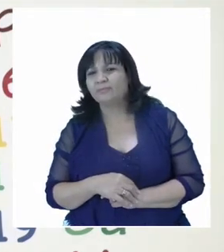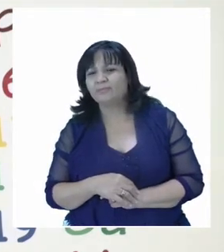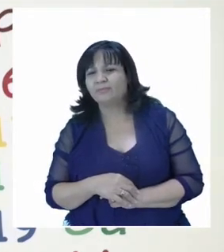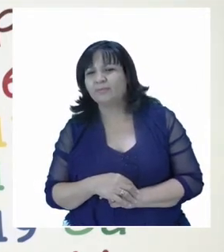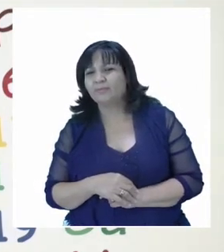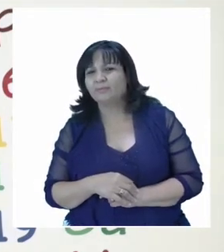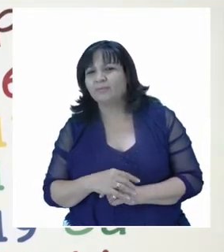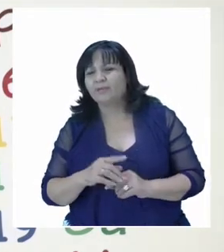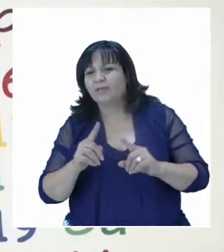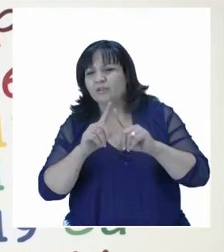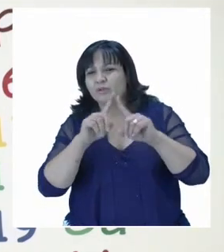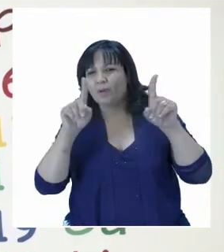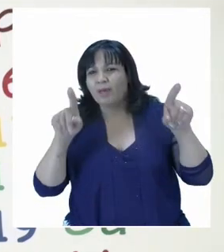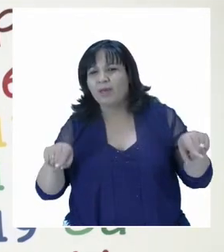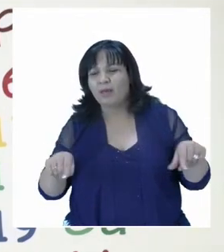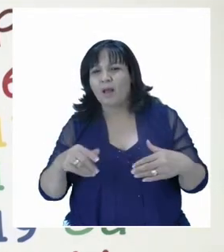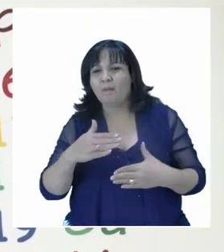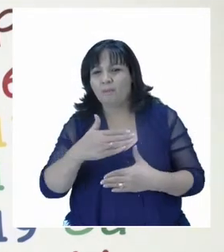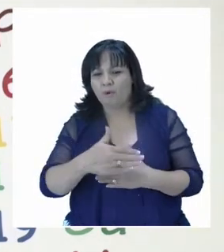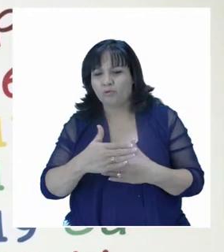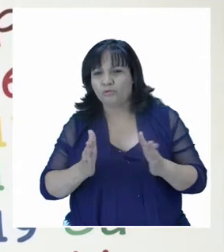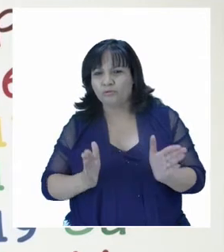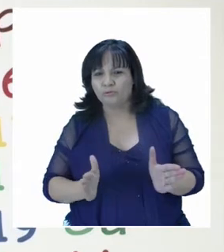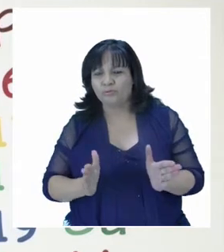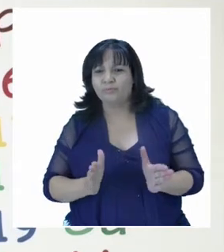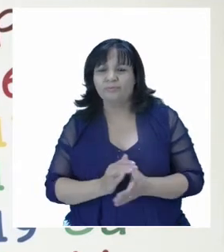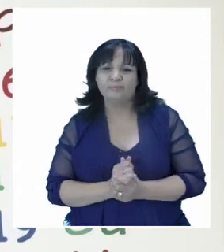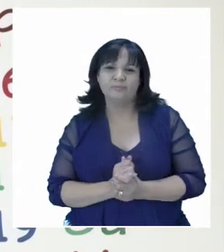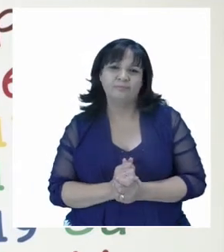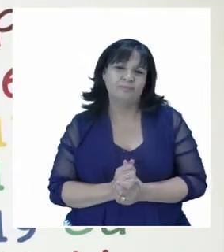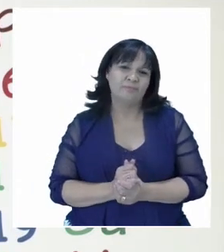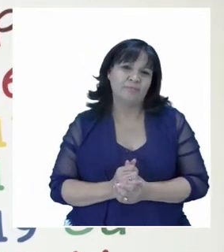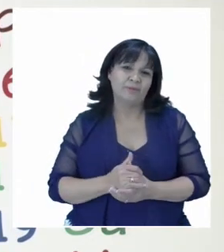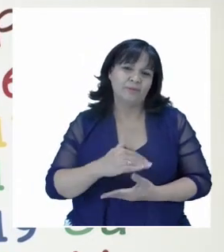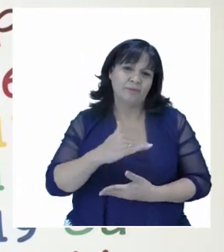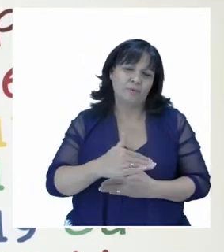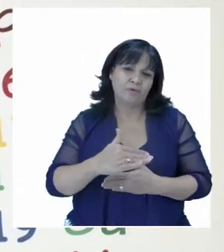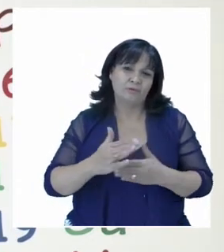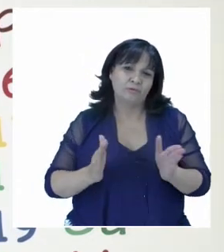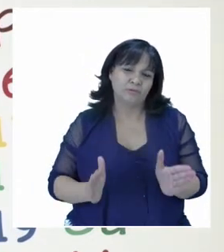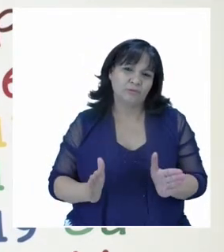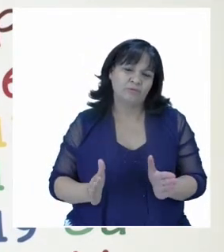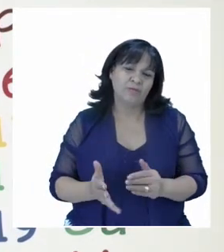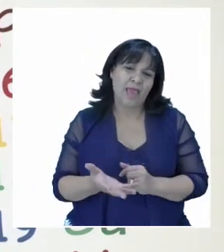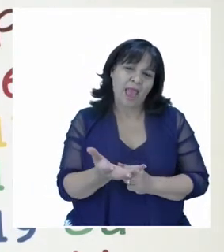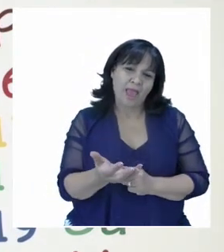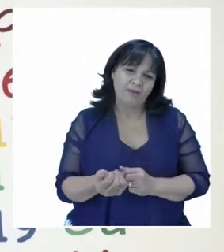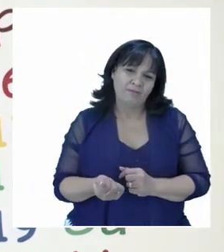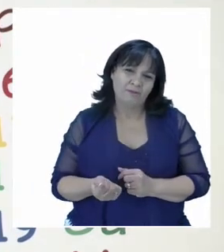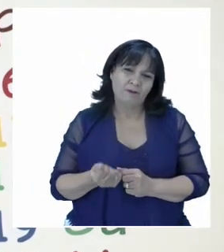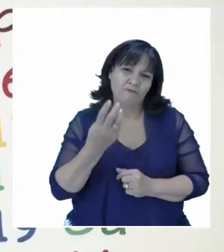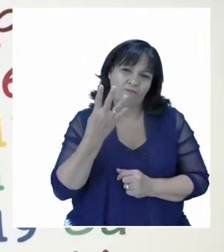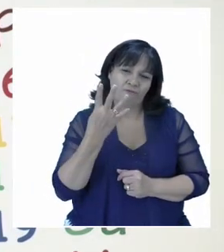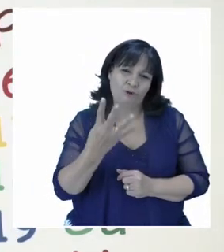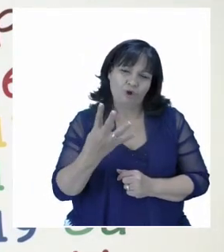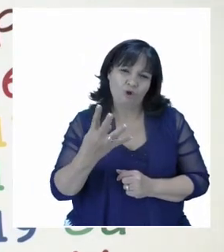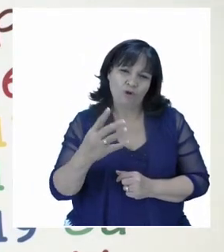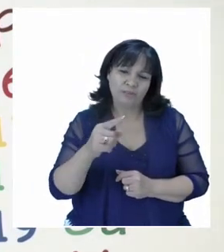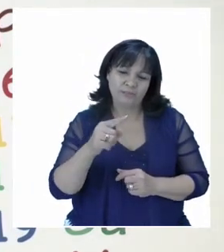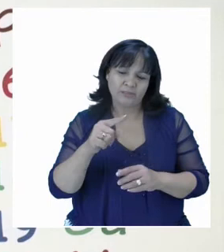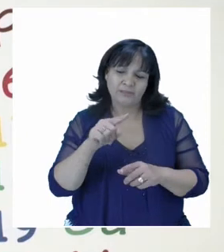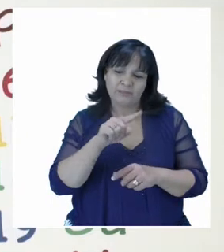square box. Now this square box also has 4